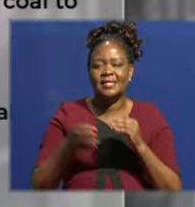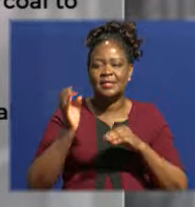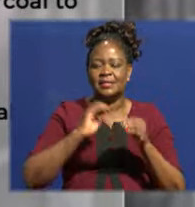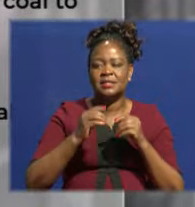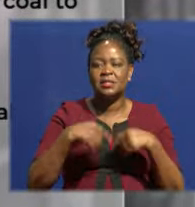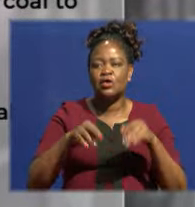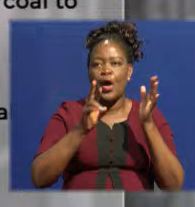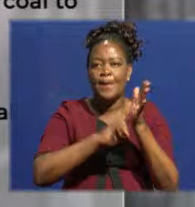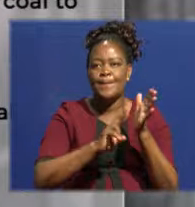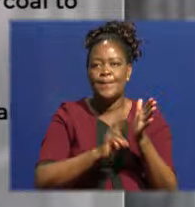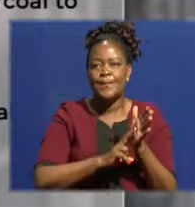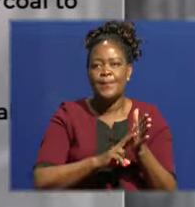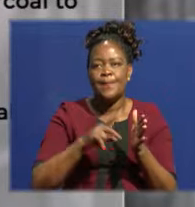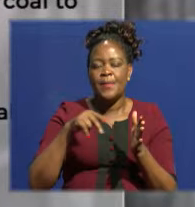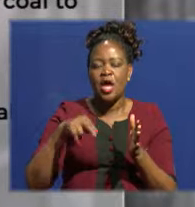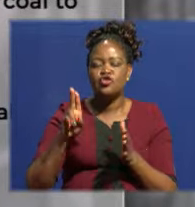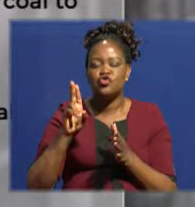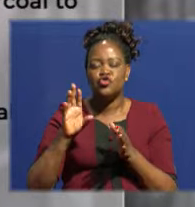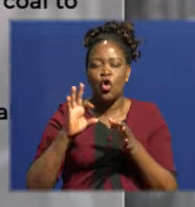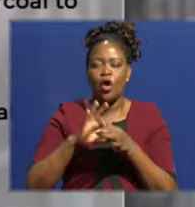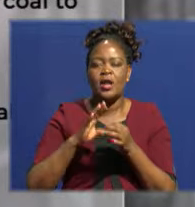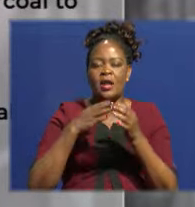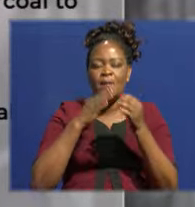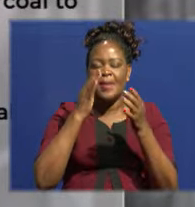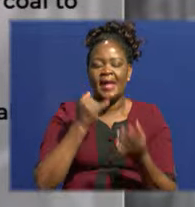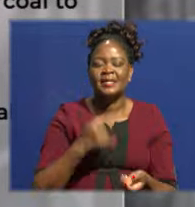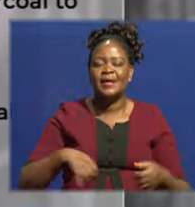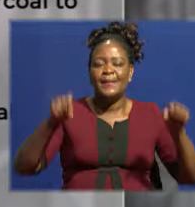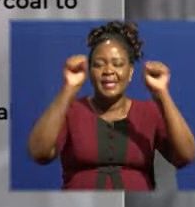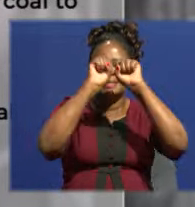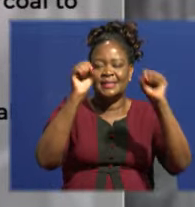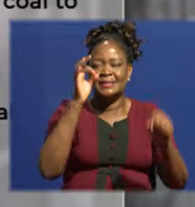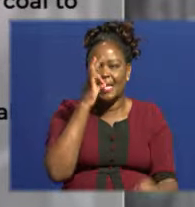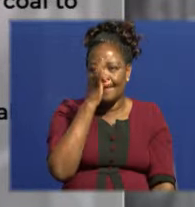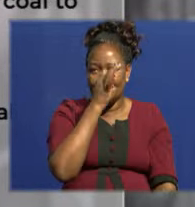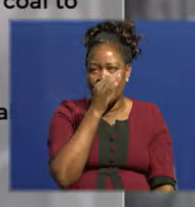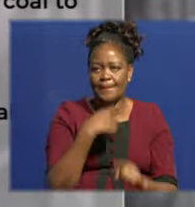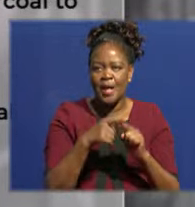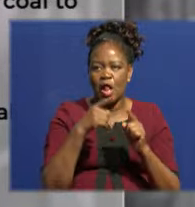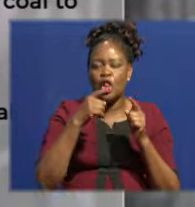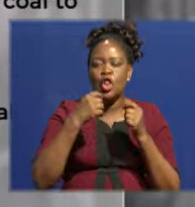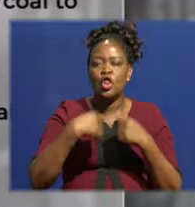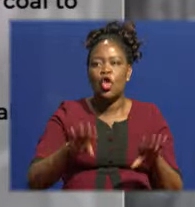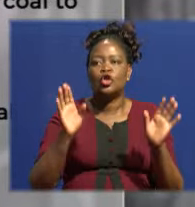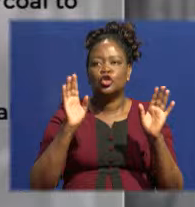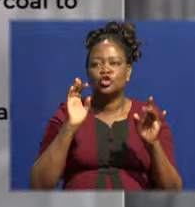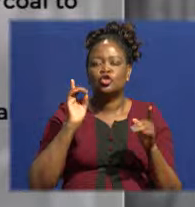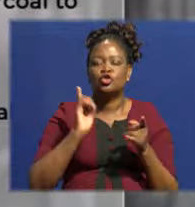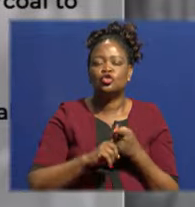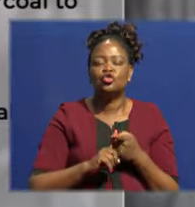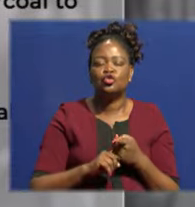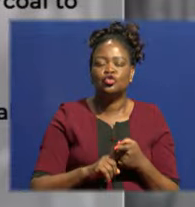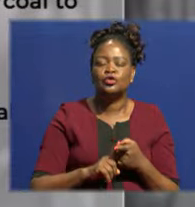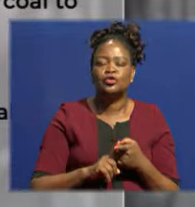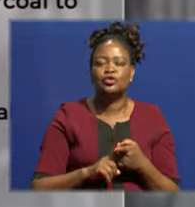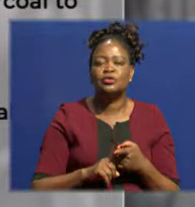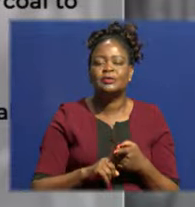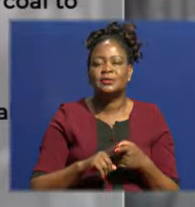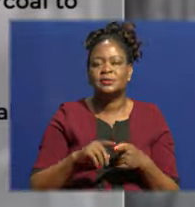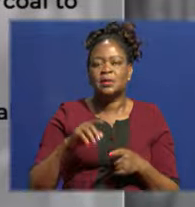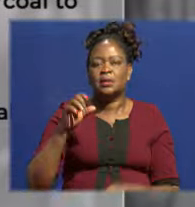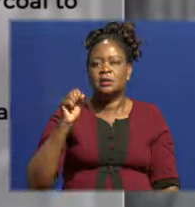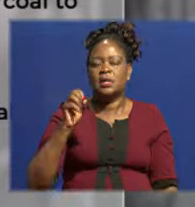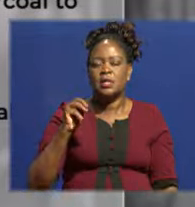he represented the PNU coalition led by President Kibaki, but lost the seat to Stanley Munga Githunguri of KANU.